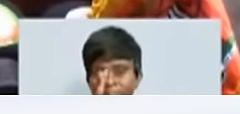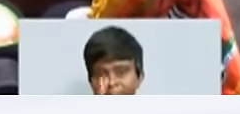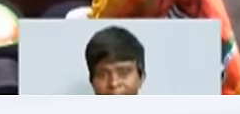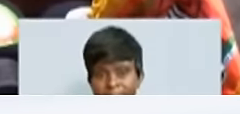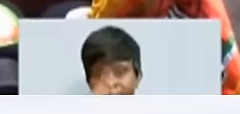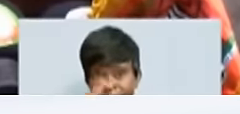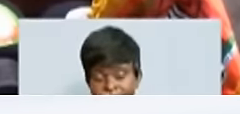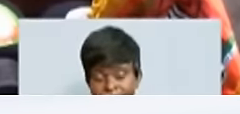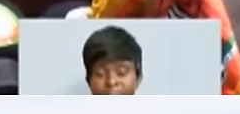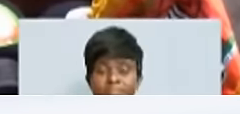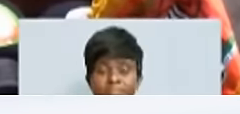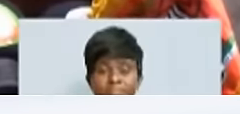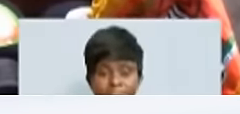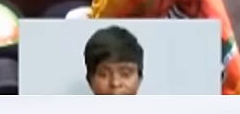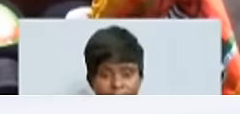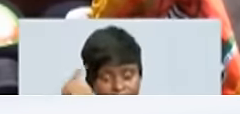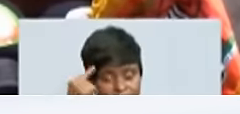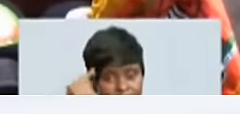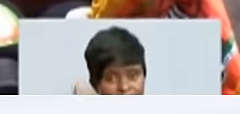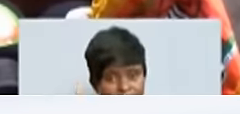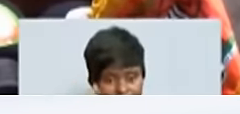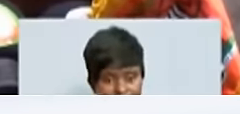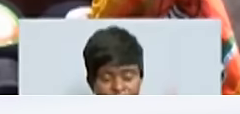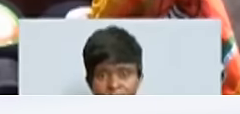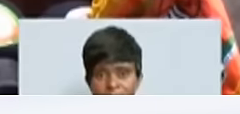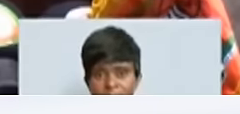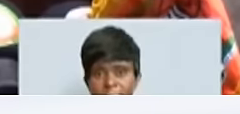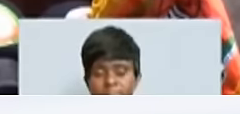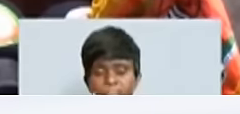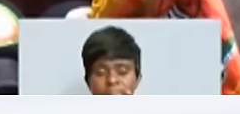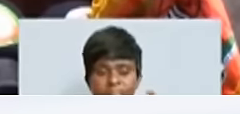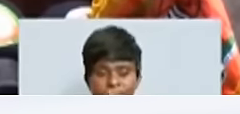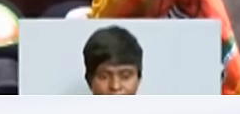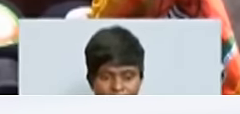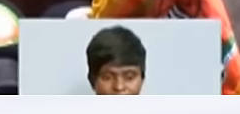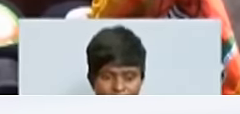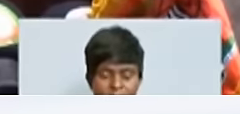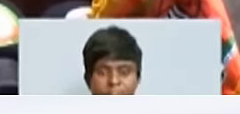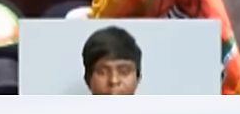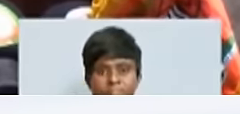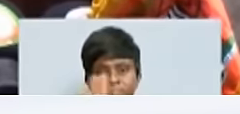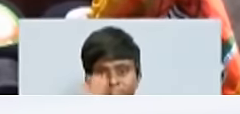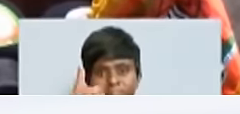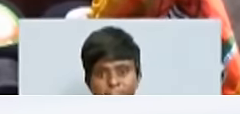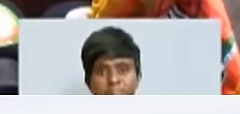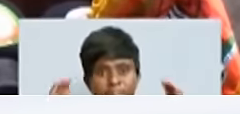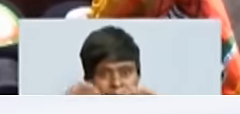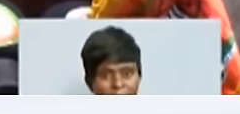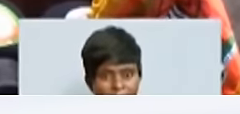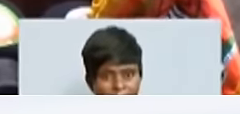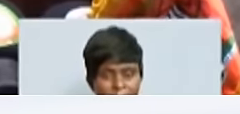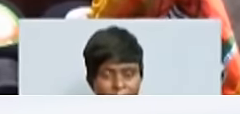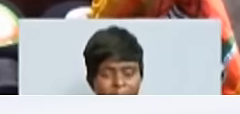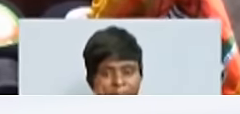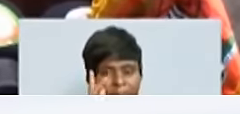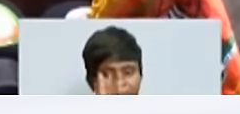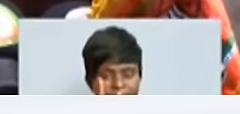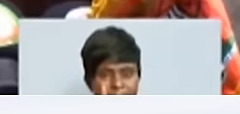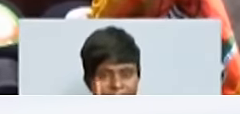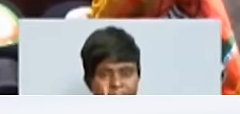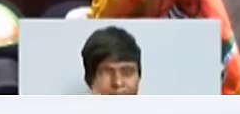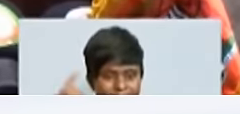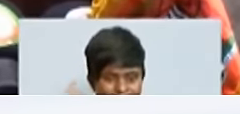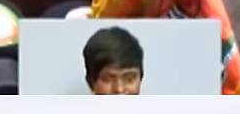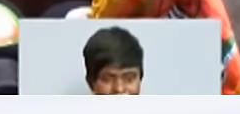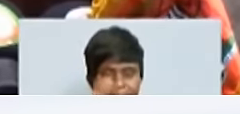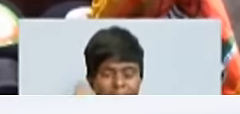Speaker, government is also promoting the imposition of non-custodial